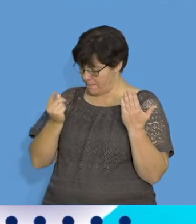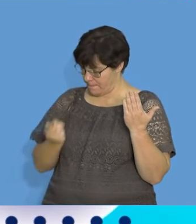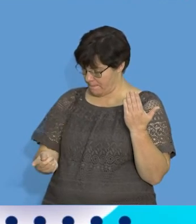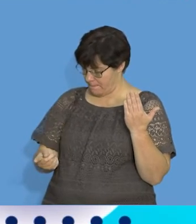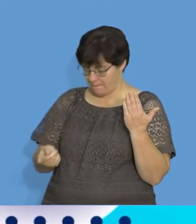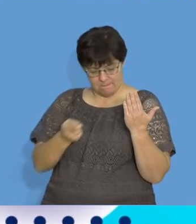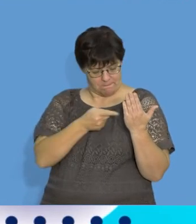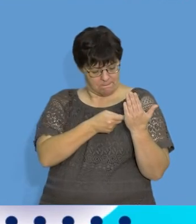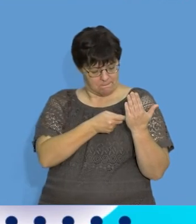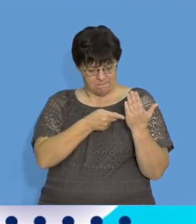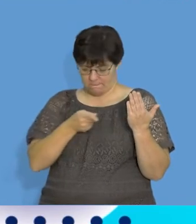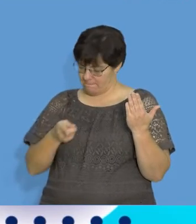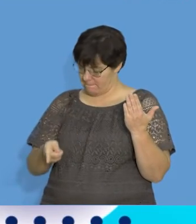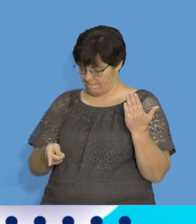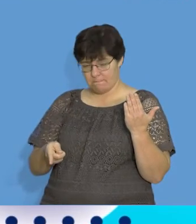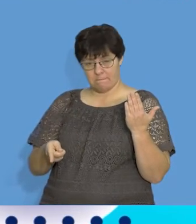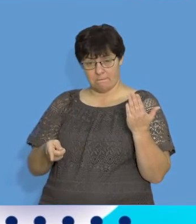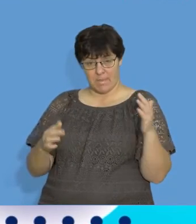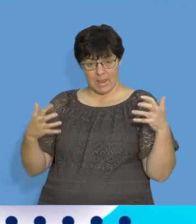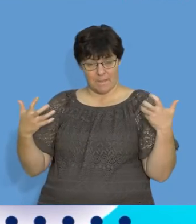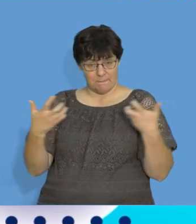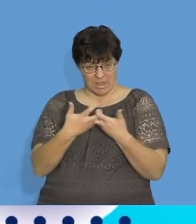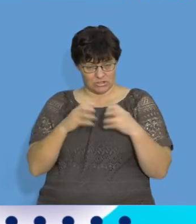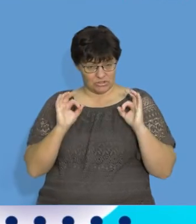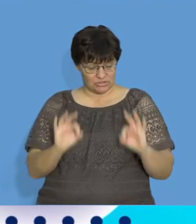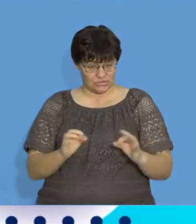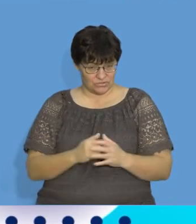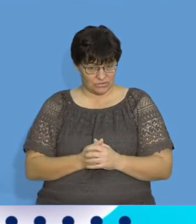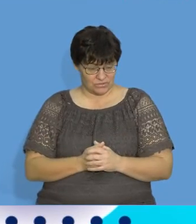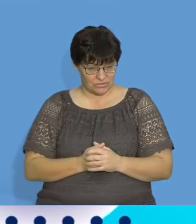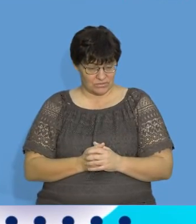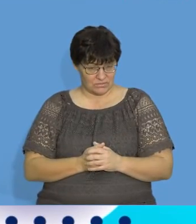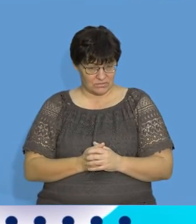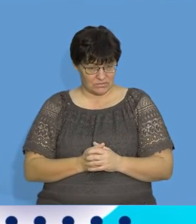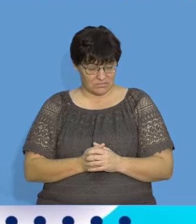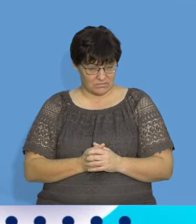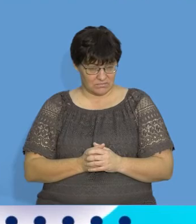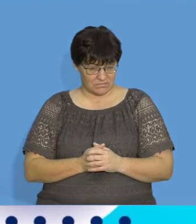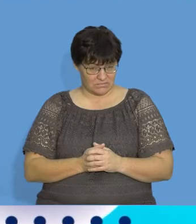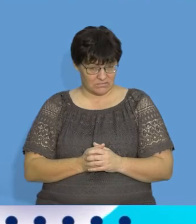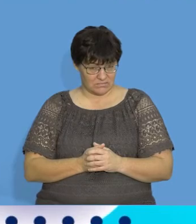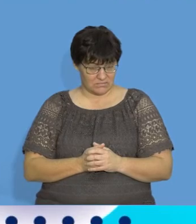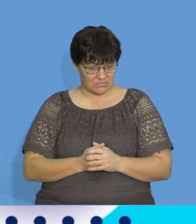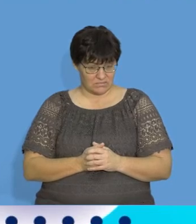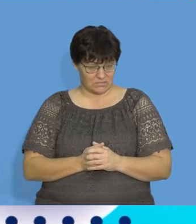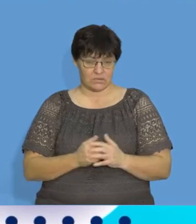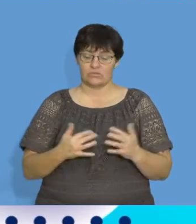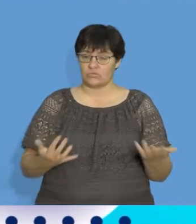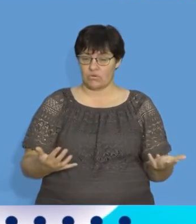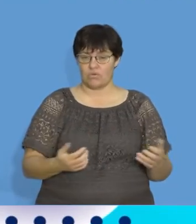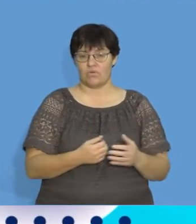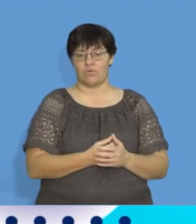you get and always say to yourself, does my answer make